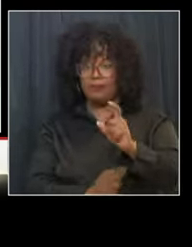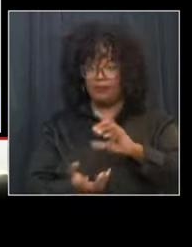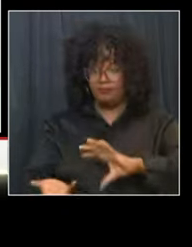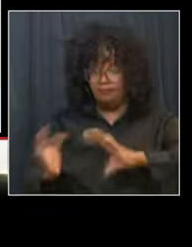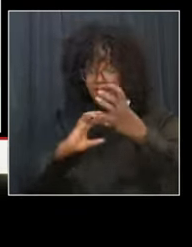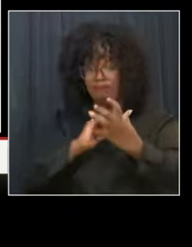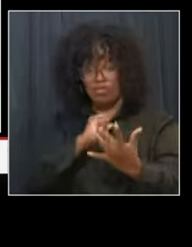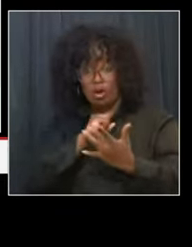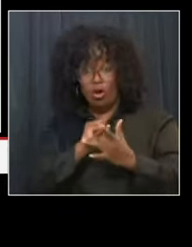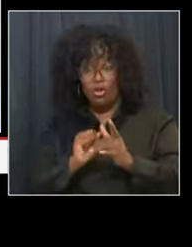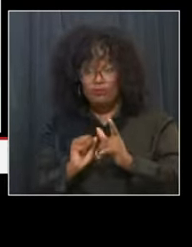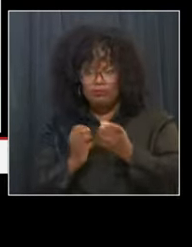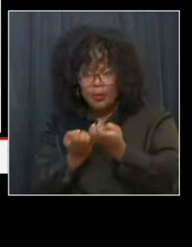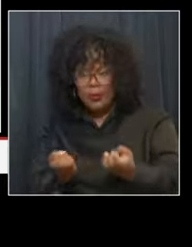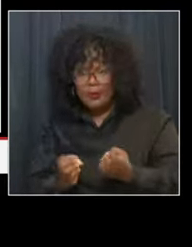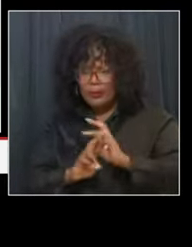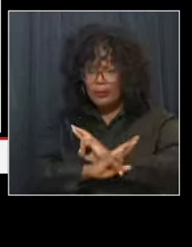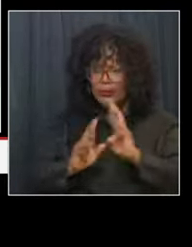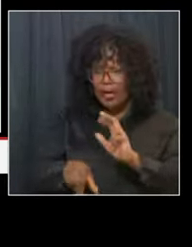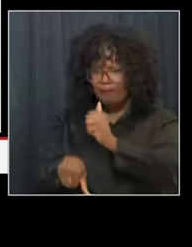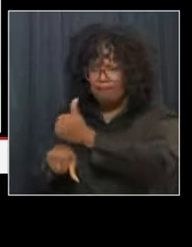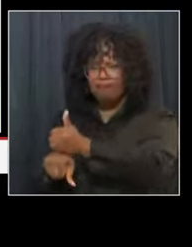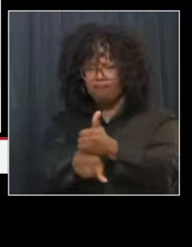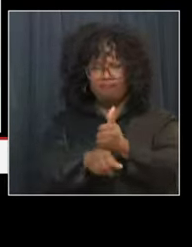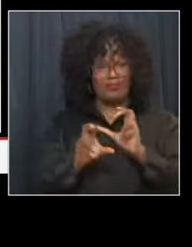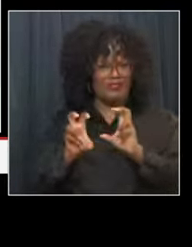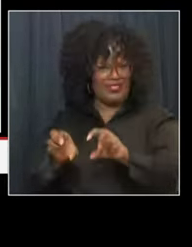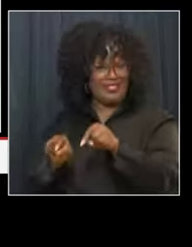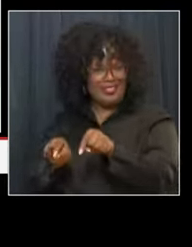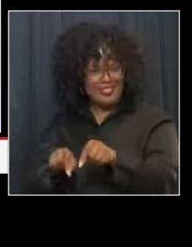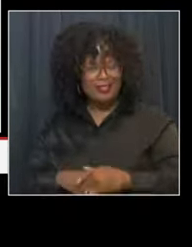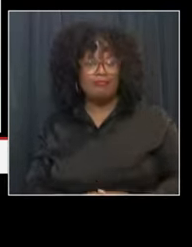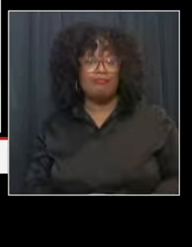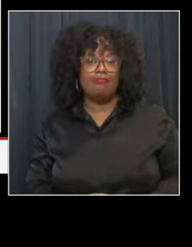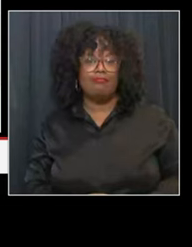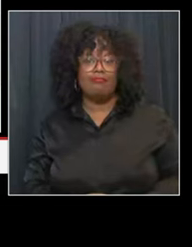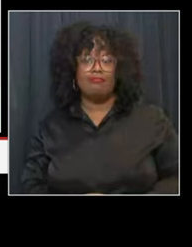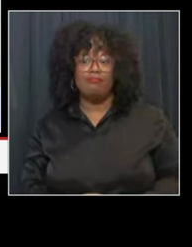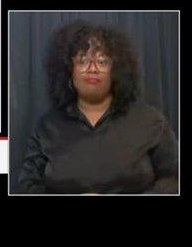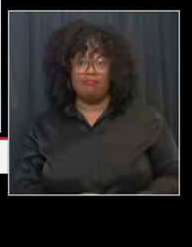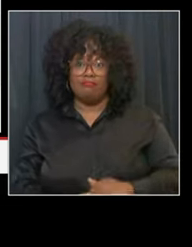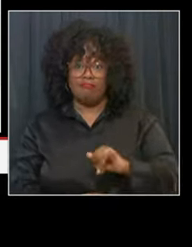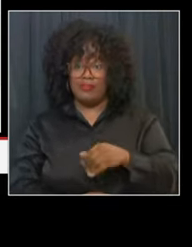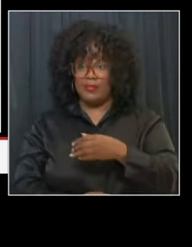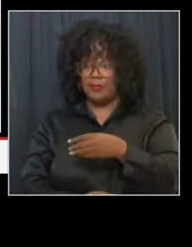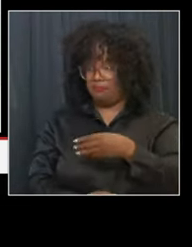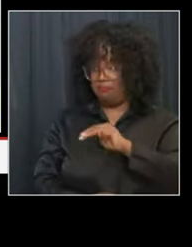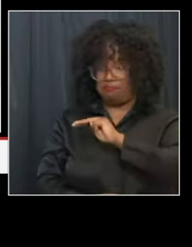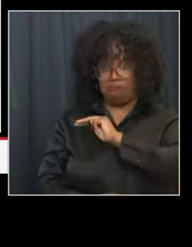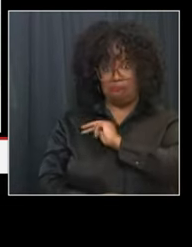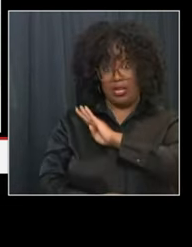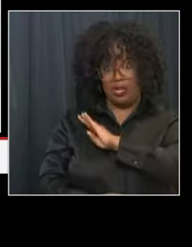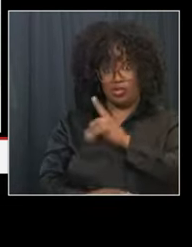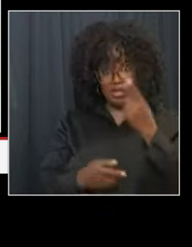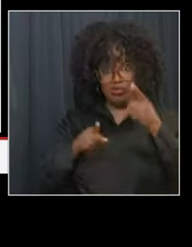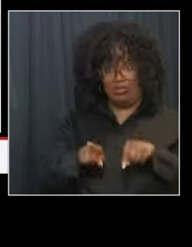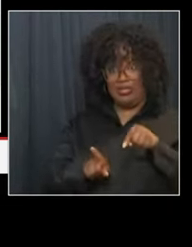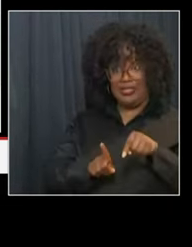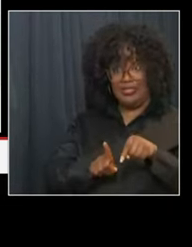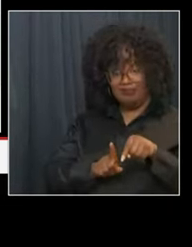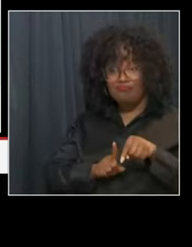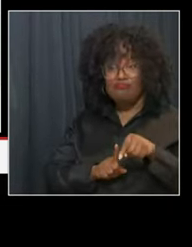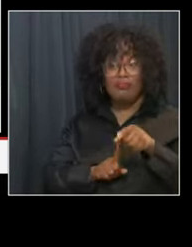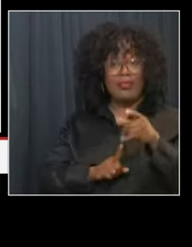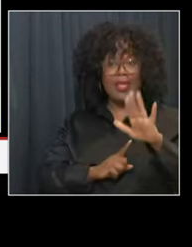believe, and this is something that very much comes from the mayor, that across the public safety and justice cluster, we have the best